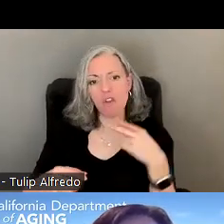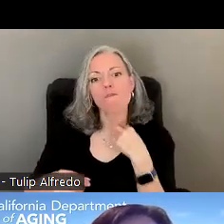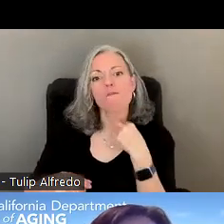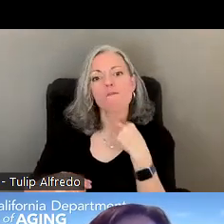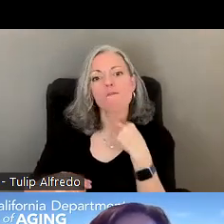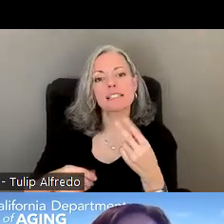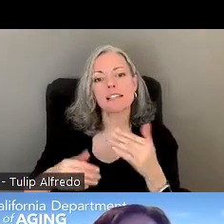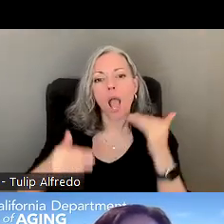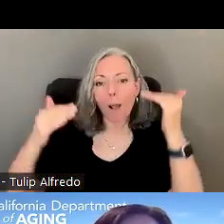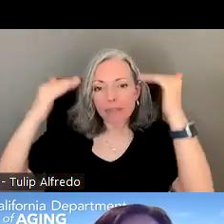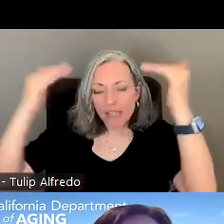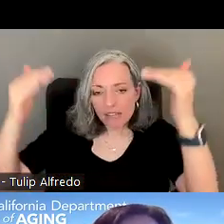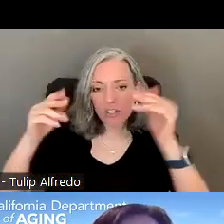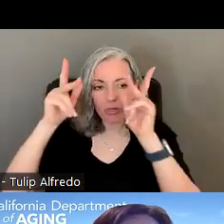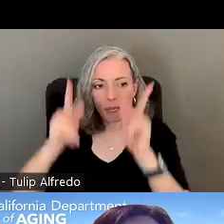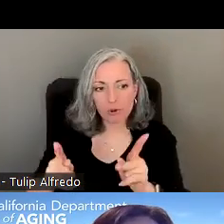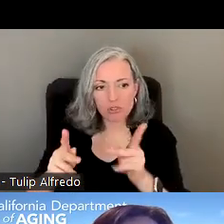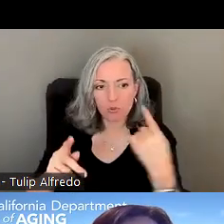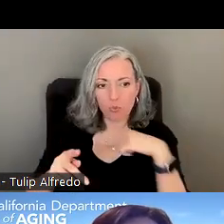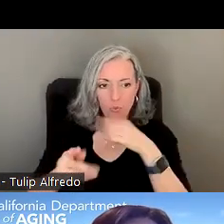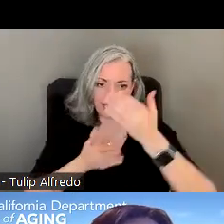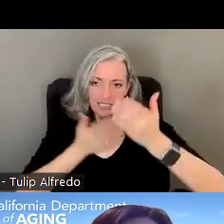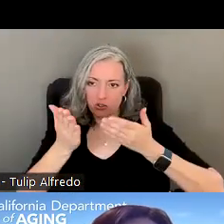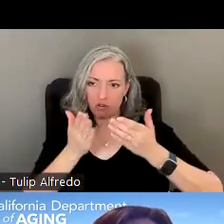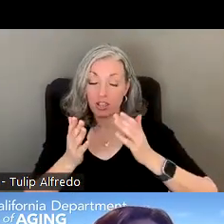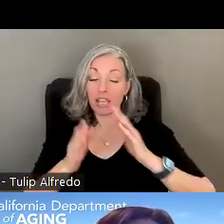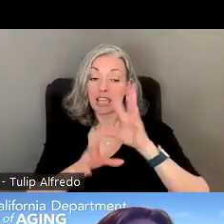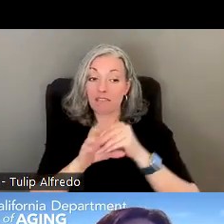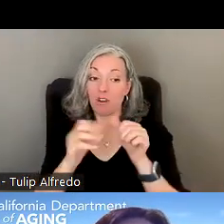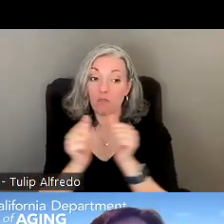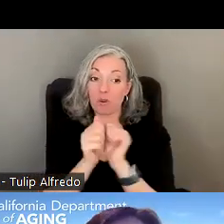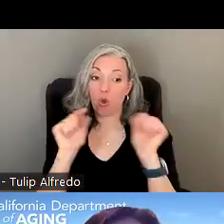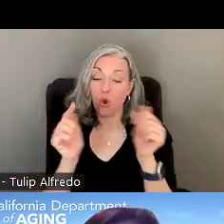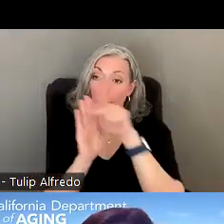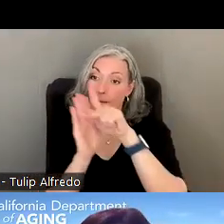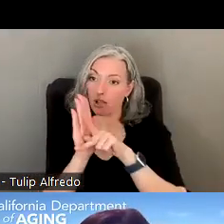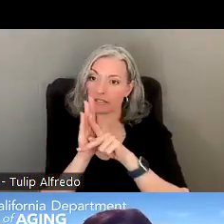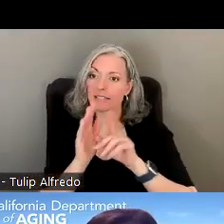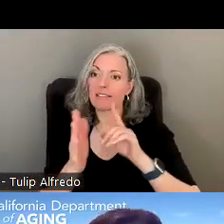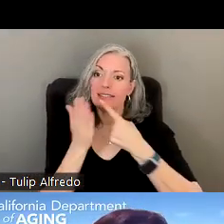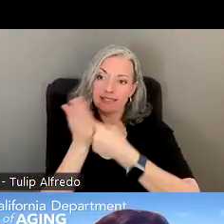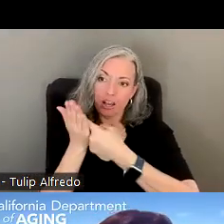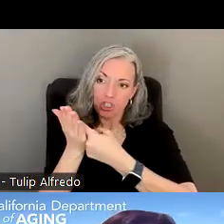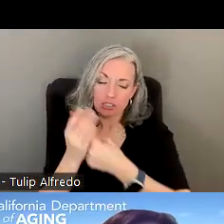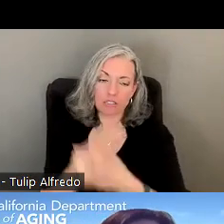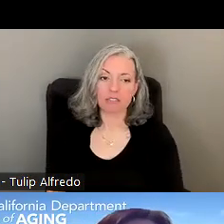of the constituency that we serve, and all policy discussions. Next slide, please.